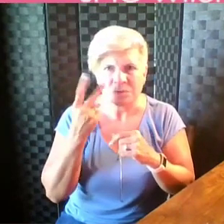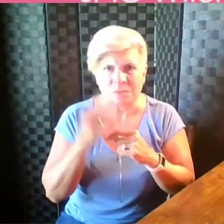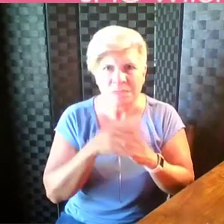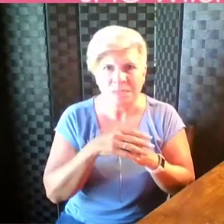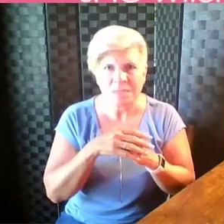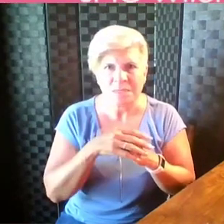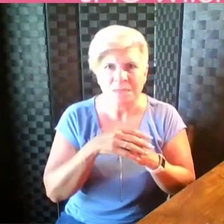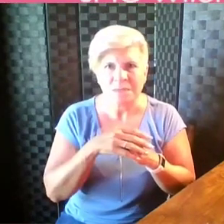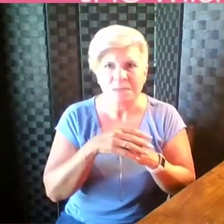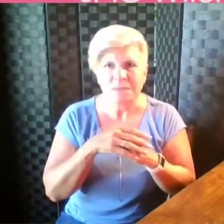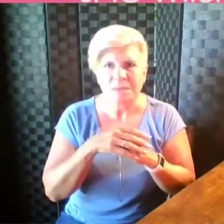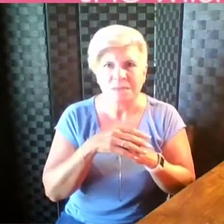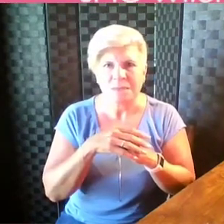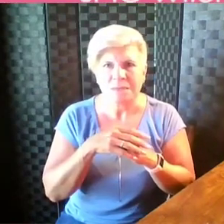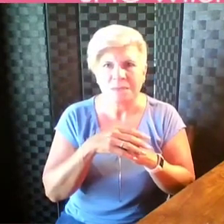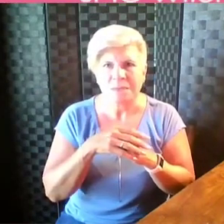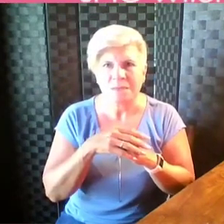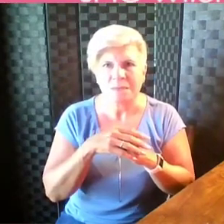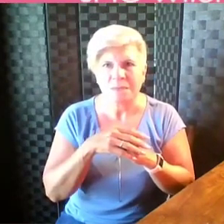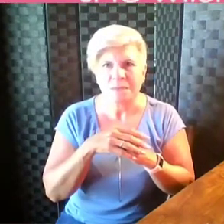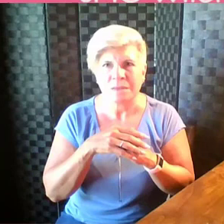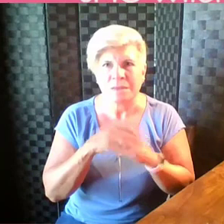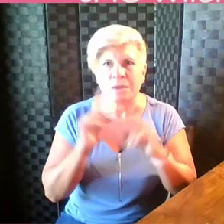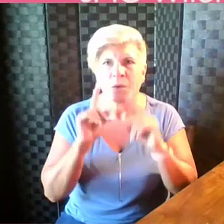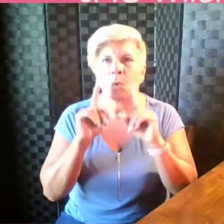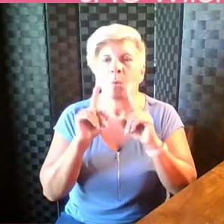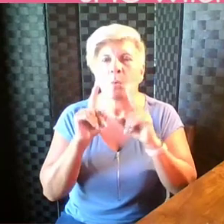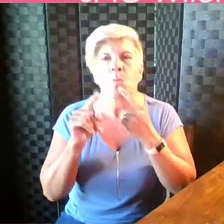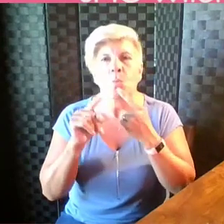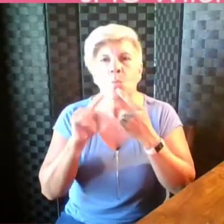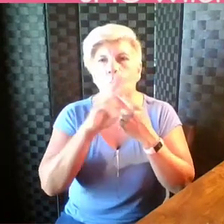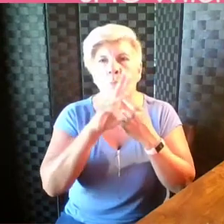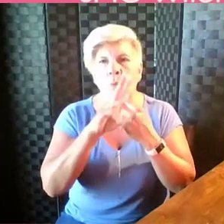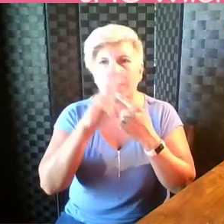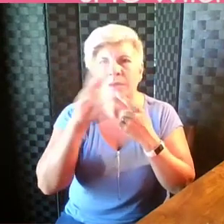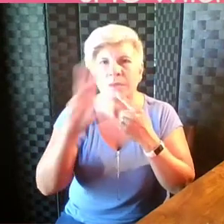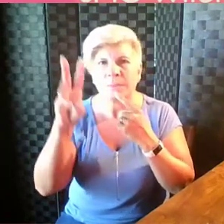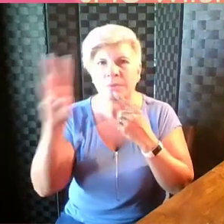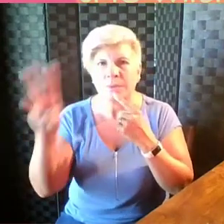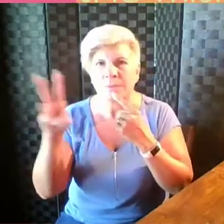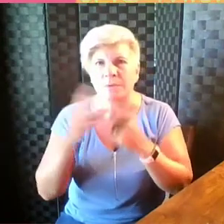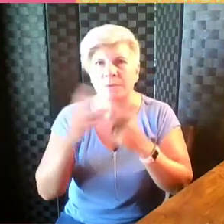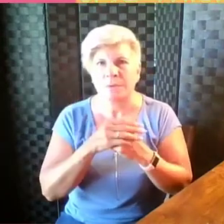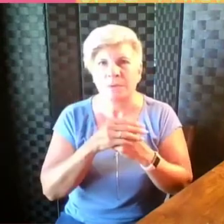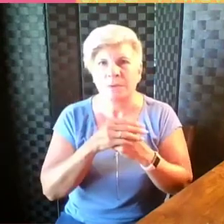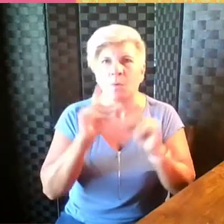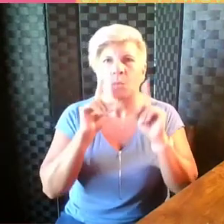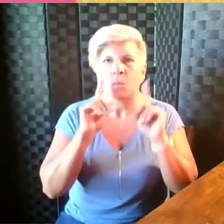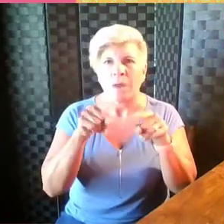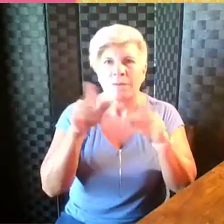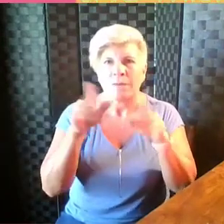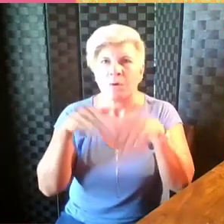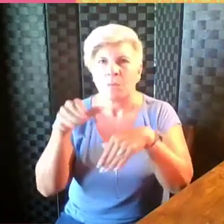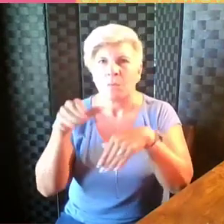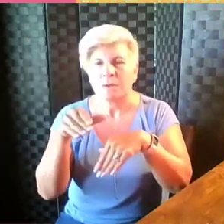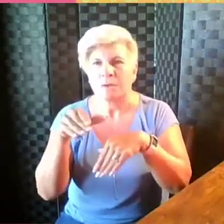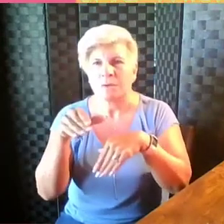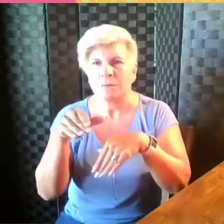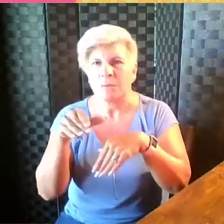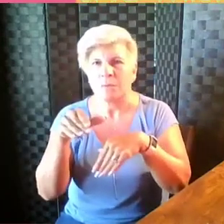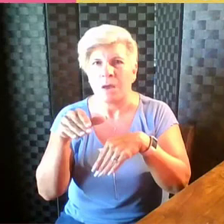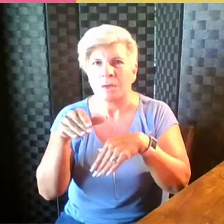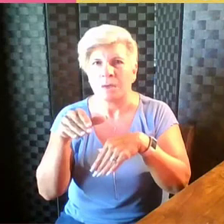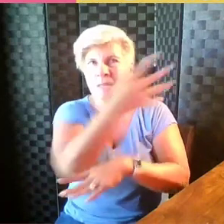She went for a walk in the wild forest. So went for a walk in the